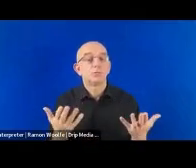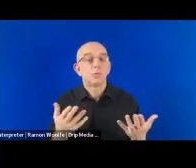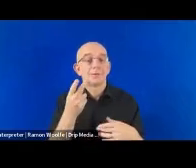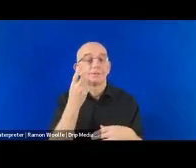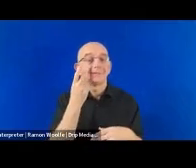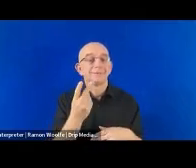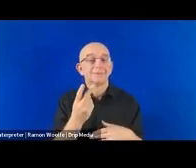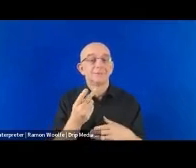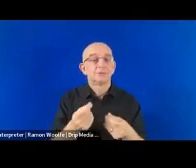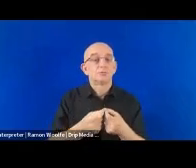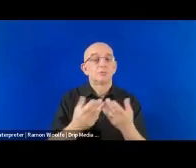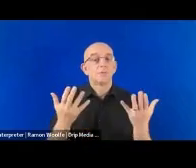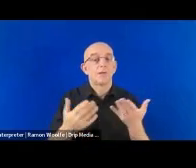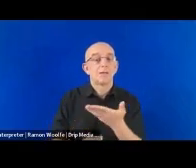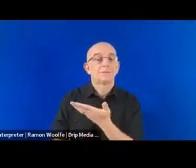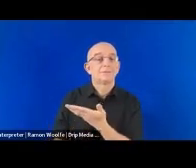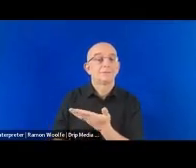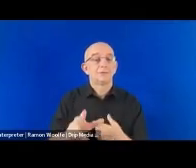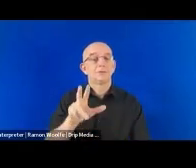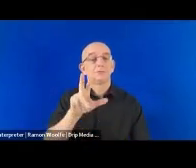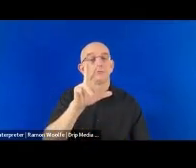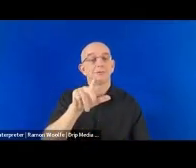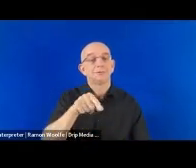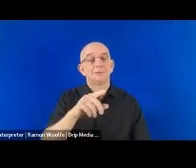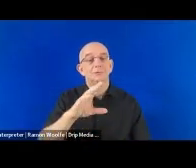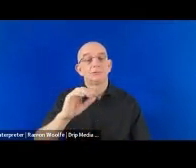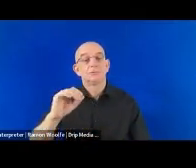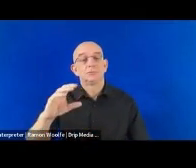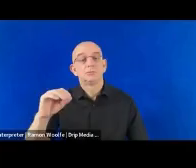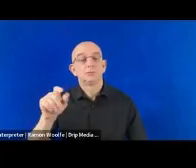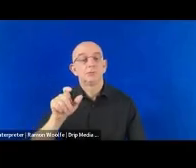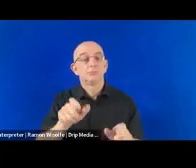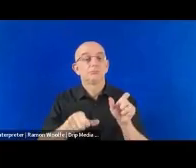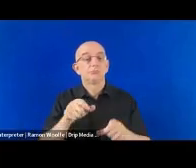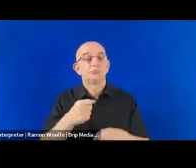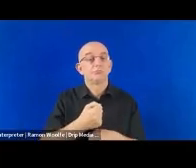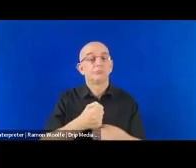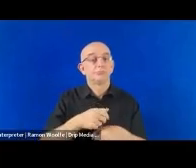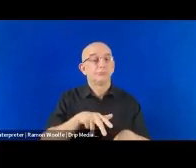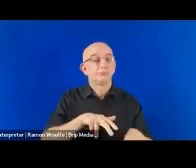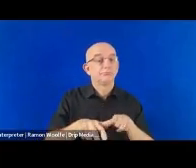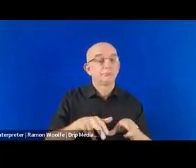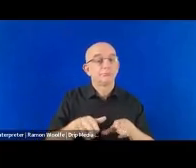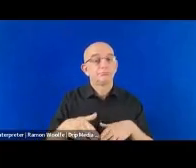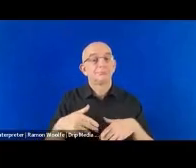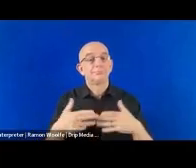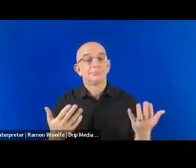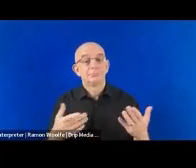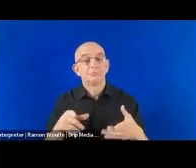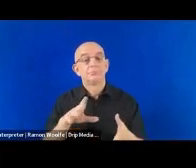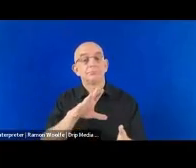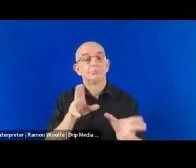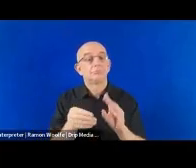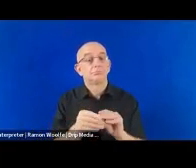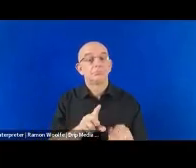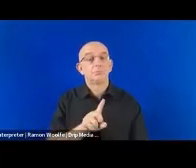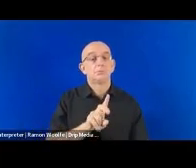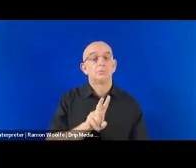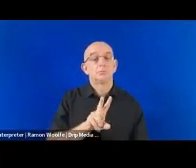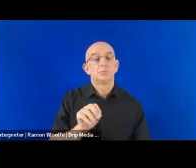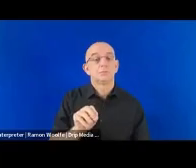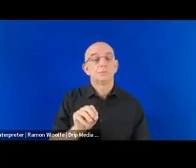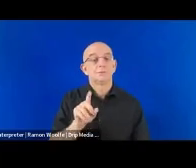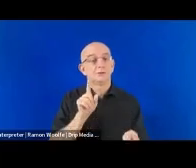than 120 in-person trainings. And I'll be speaking to institutionalization. So Transform has